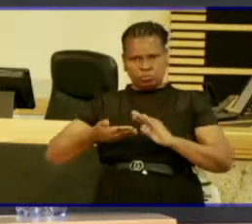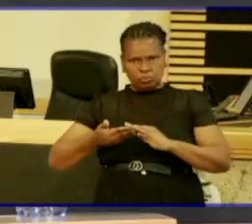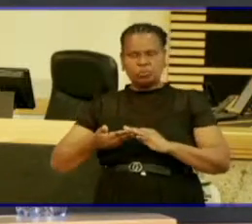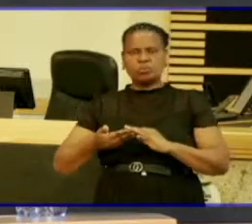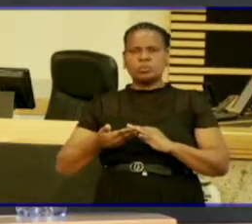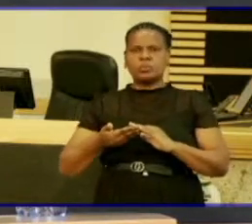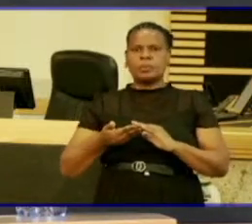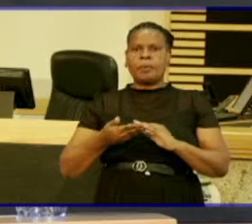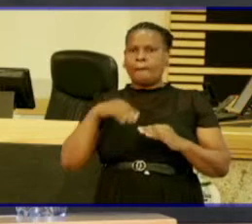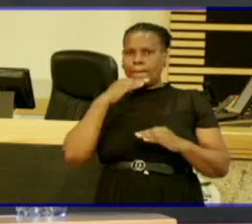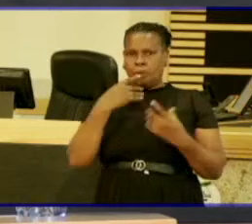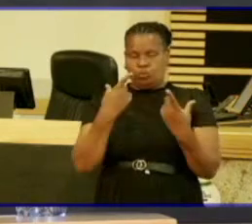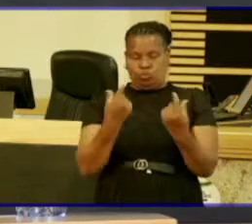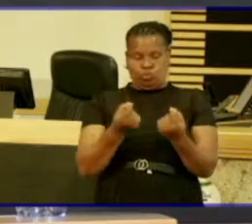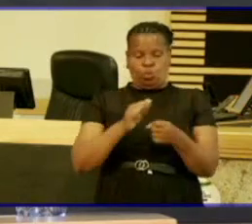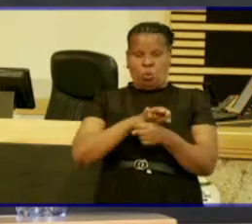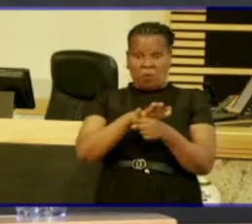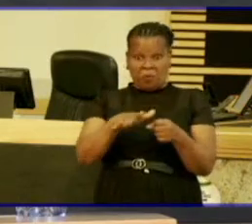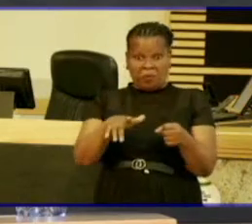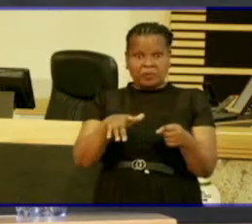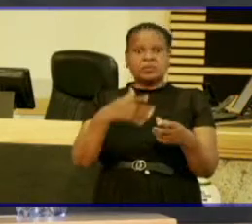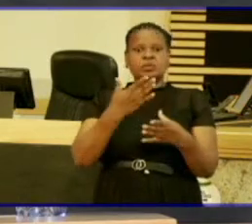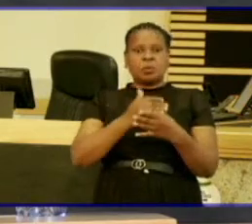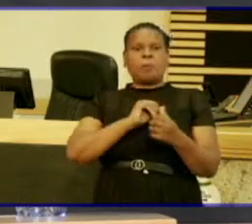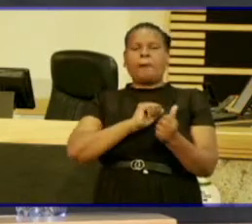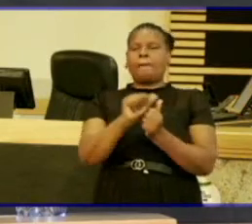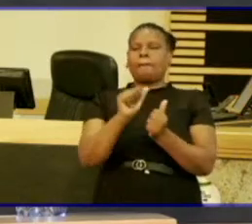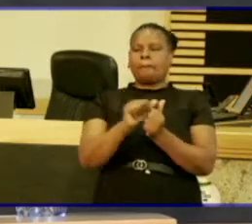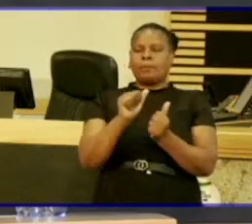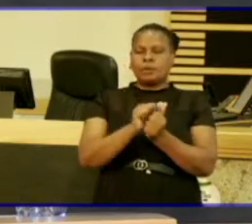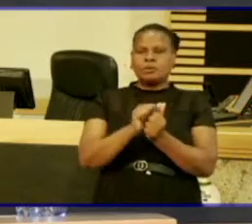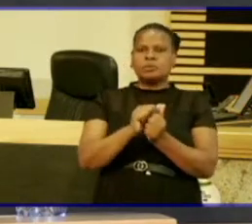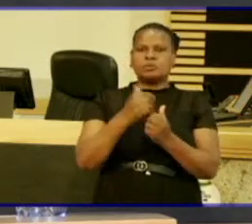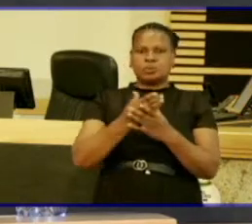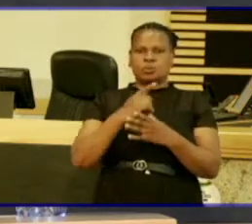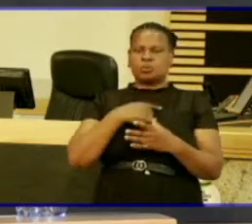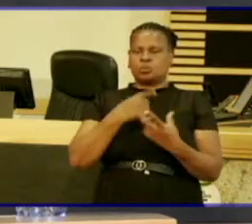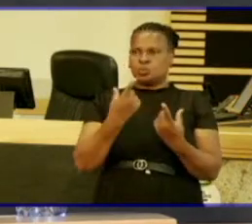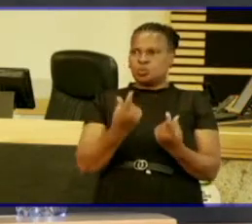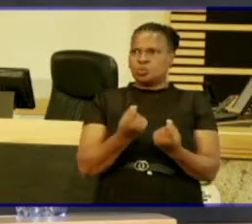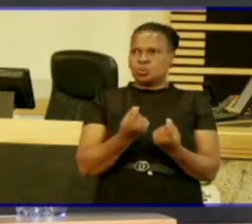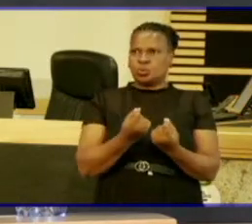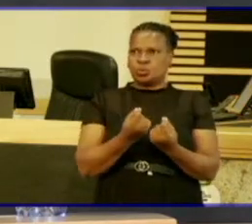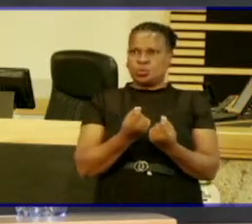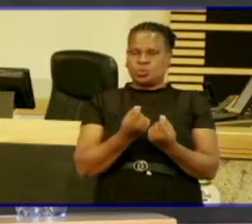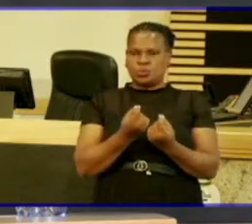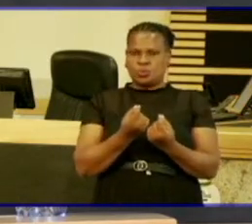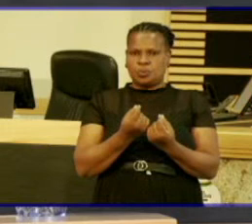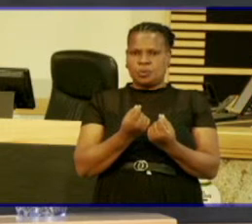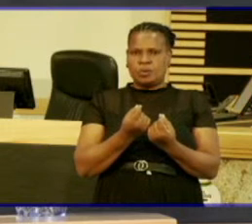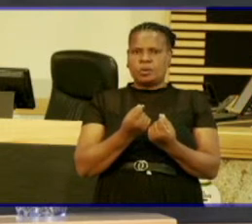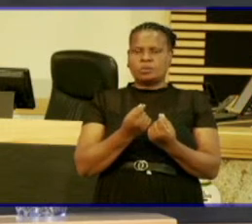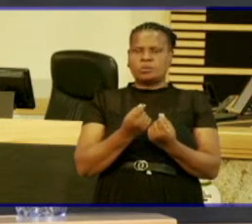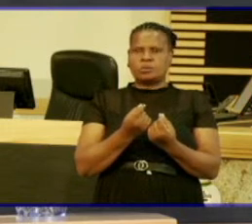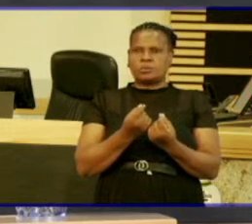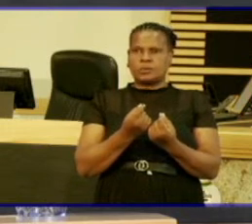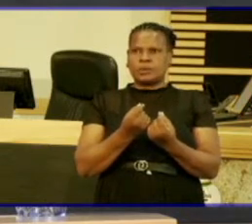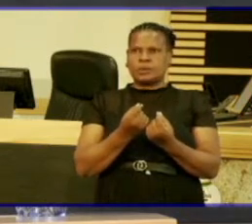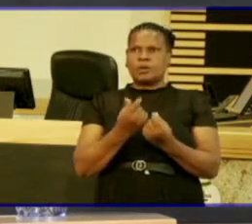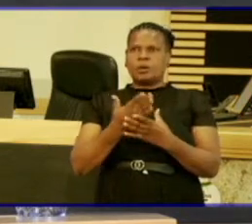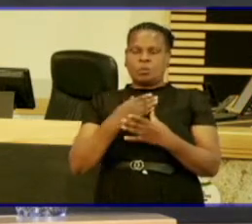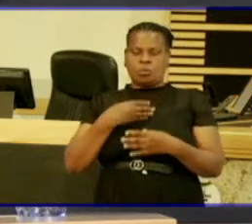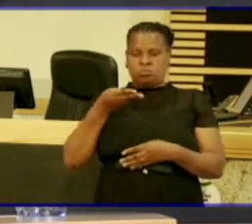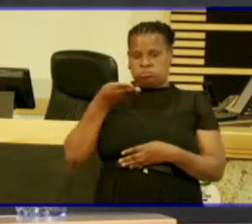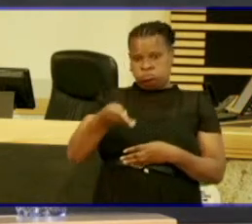are doing with COVID-19. We are determined to defeat this scourge too. Our intervention included the availability